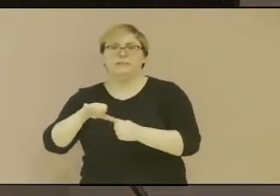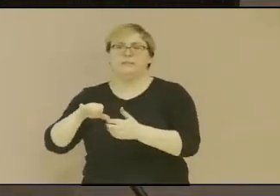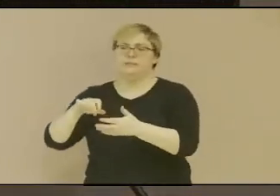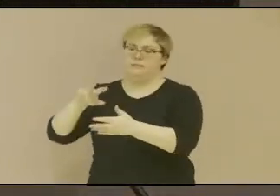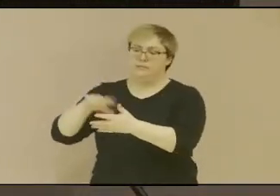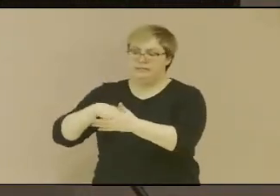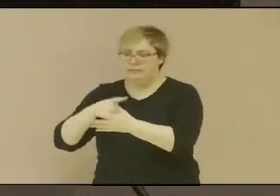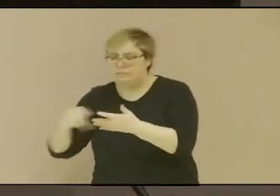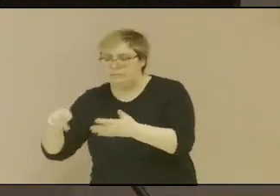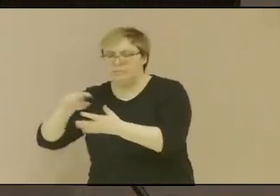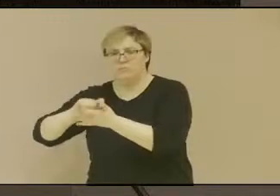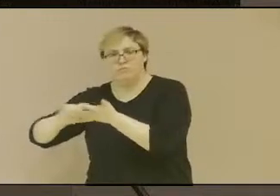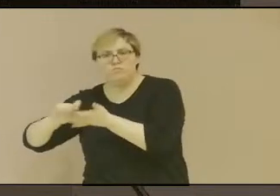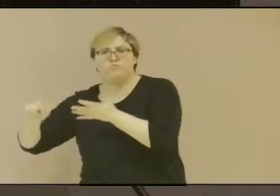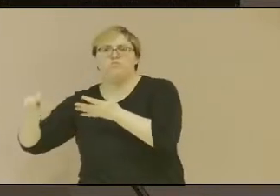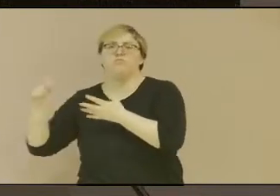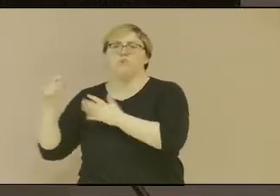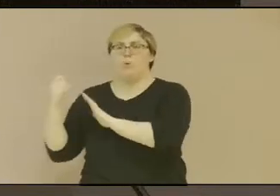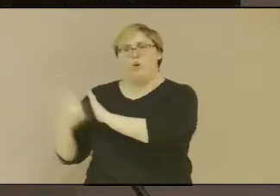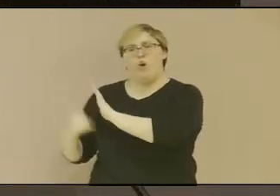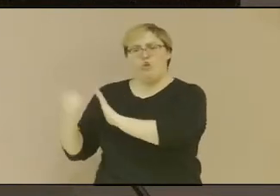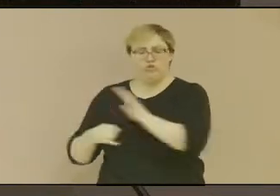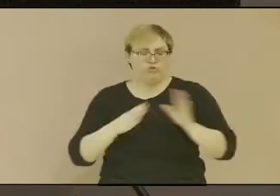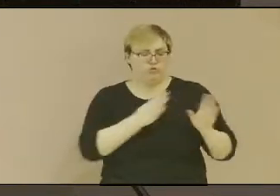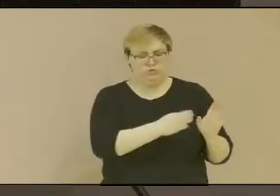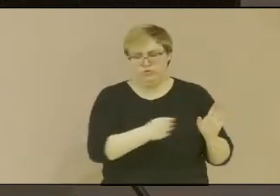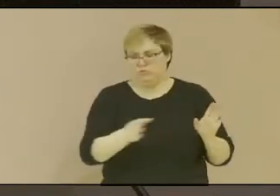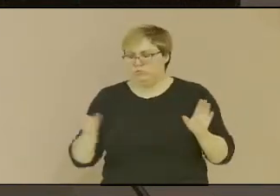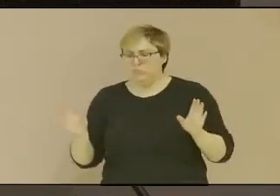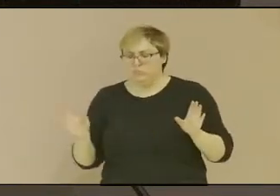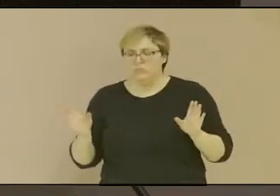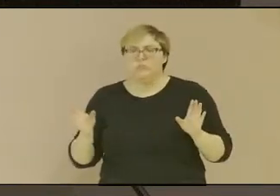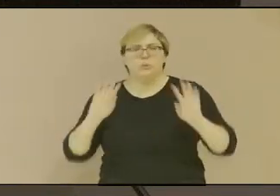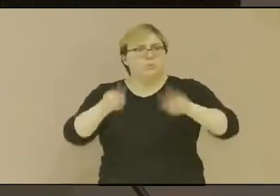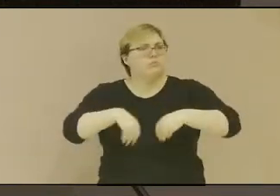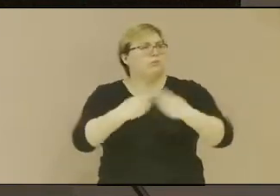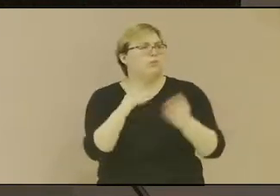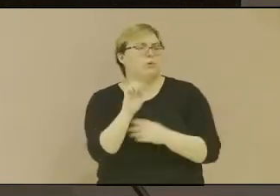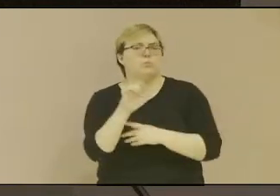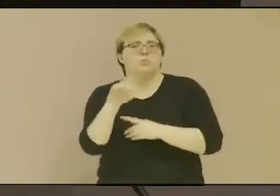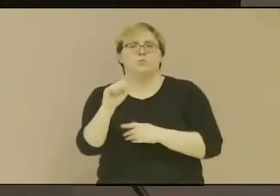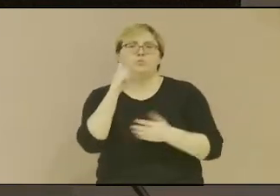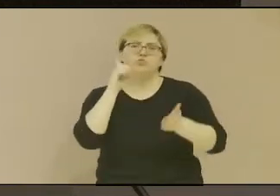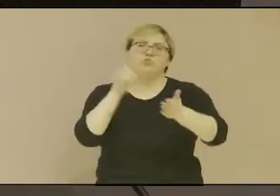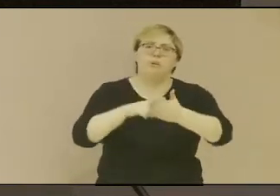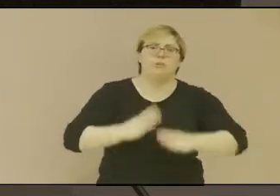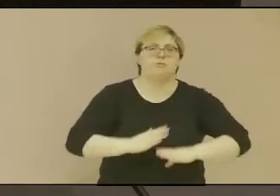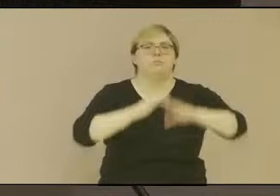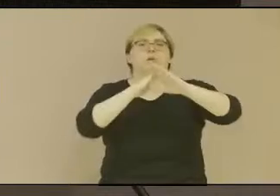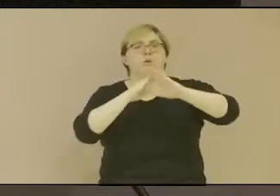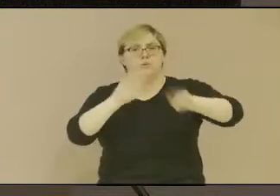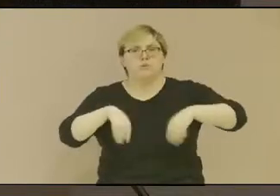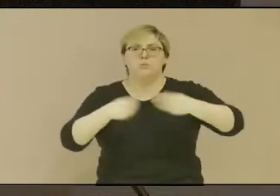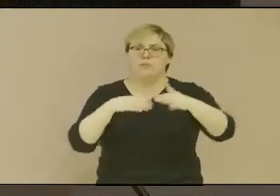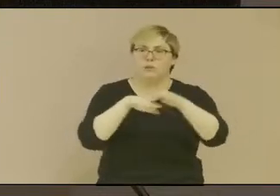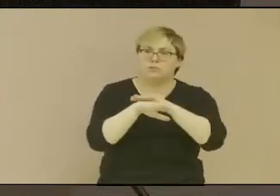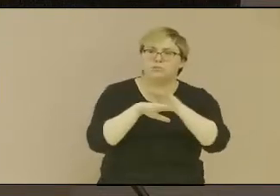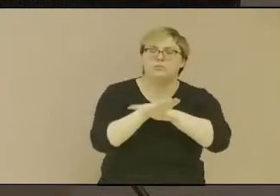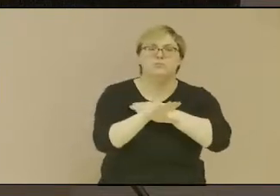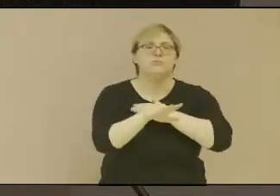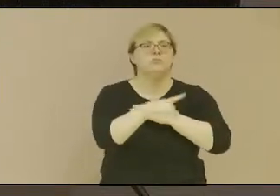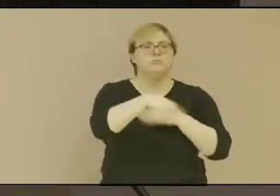equip students with the tools to recognize barriers, imagine new possibilities, and advocate for a more